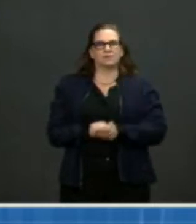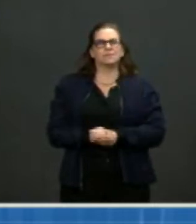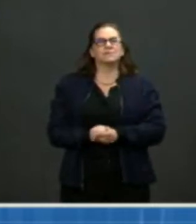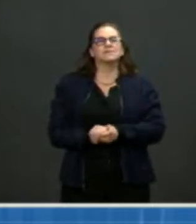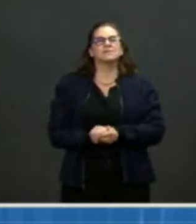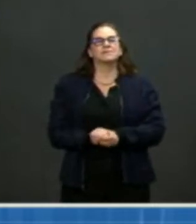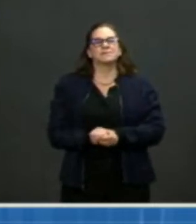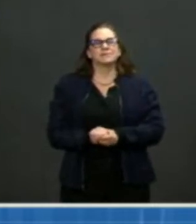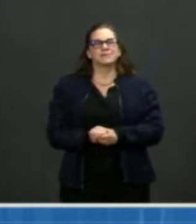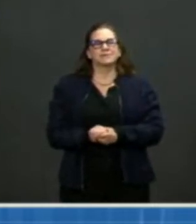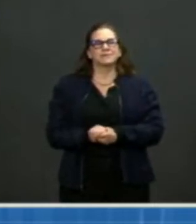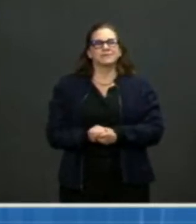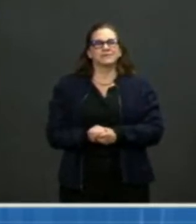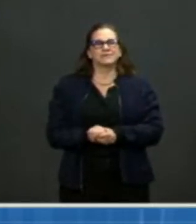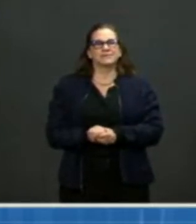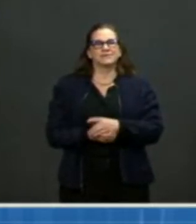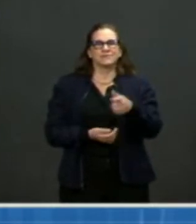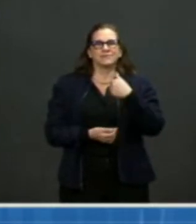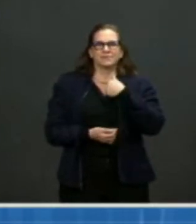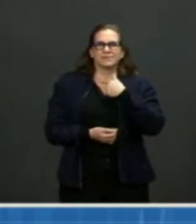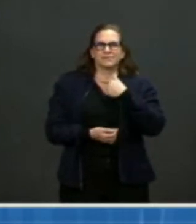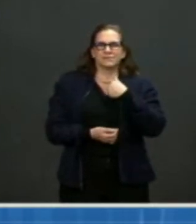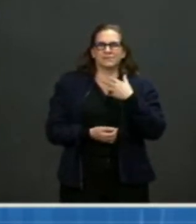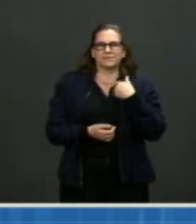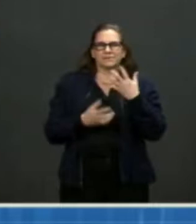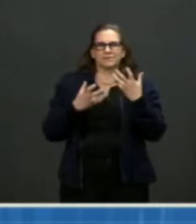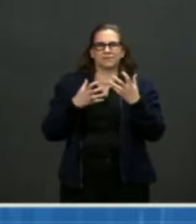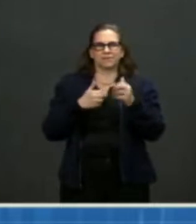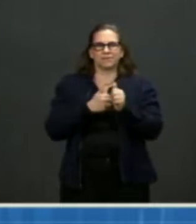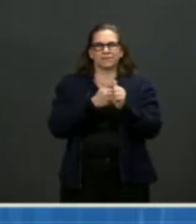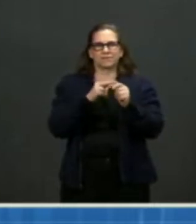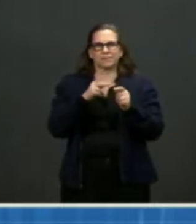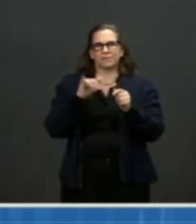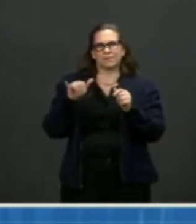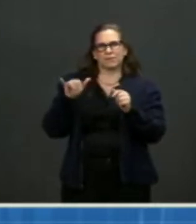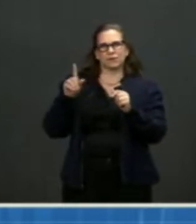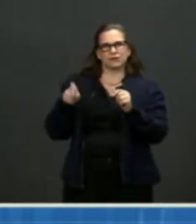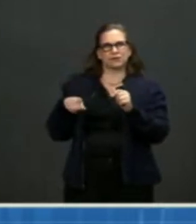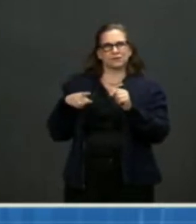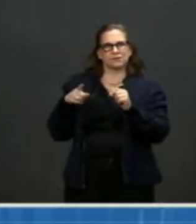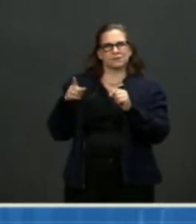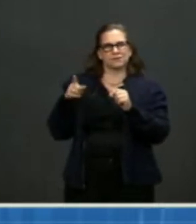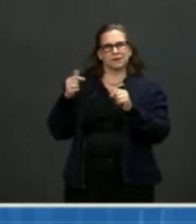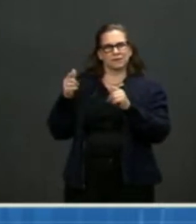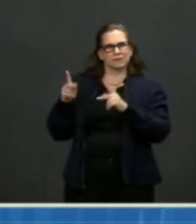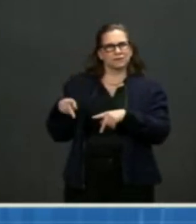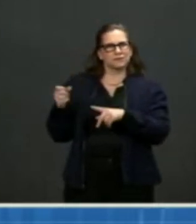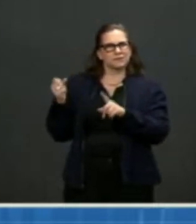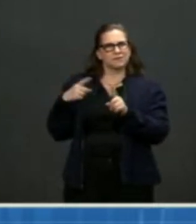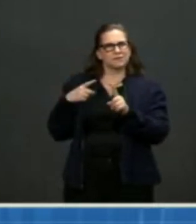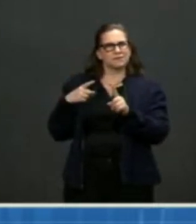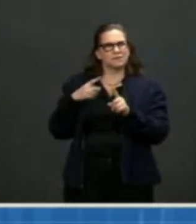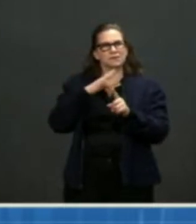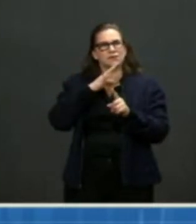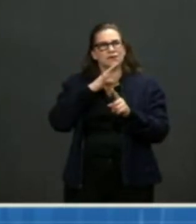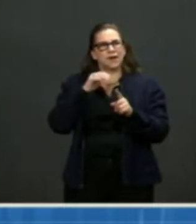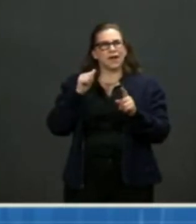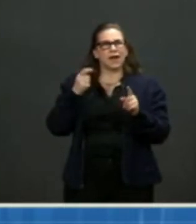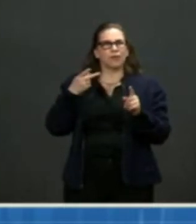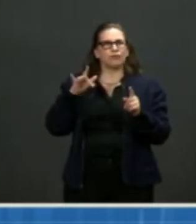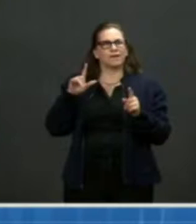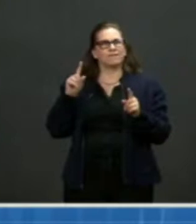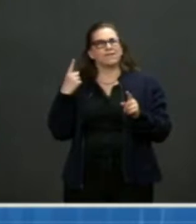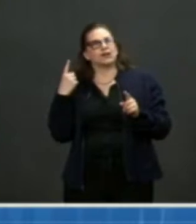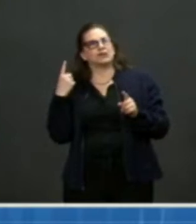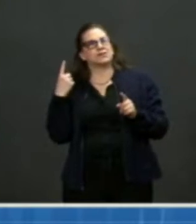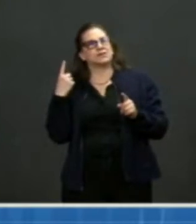wanted to follow up on the last one from Jeremy, since April 1st is the end of next week. Do